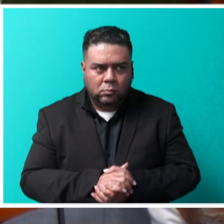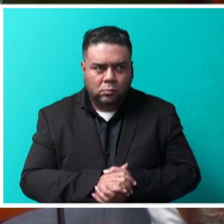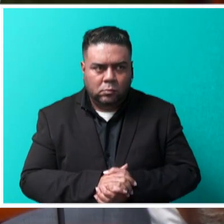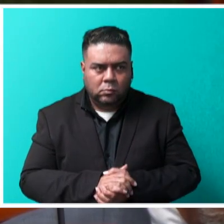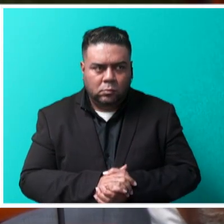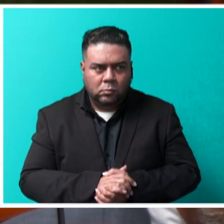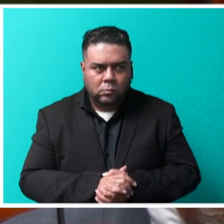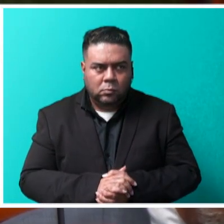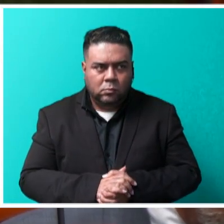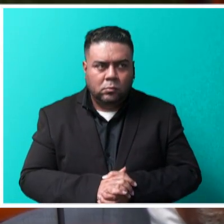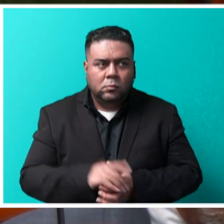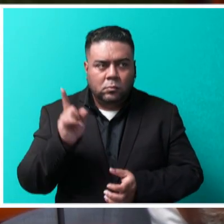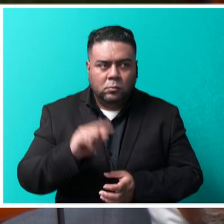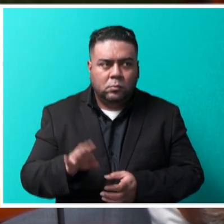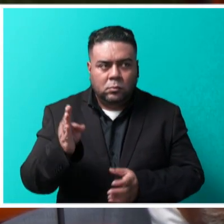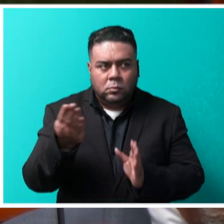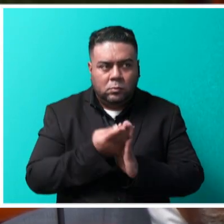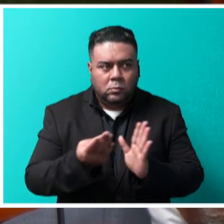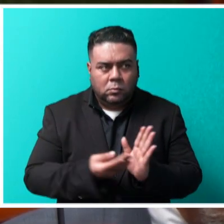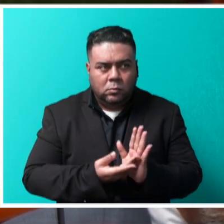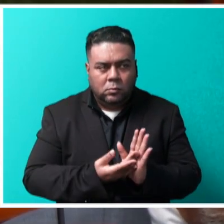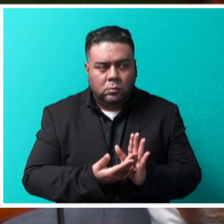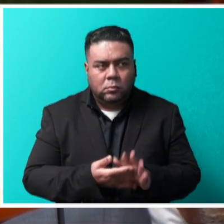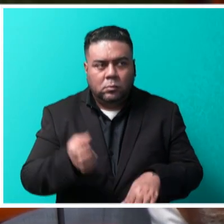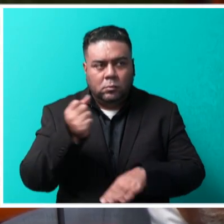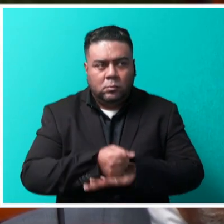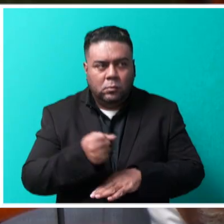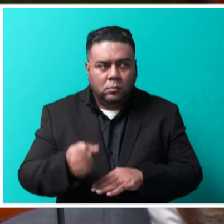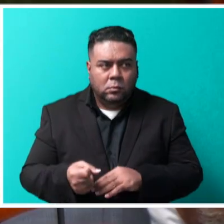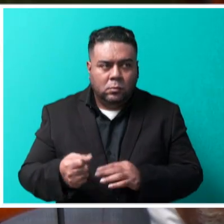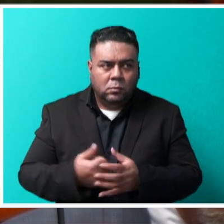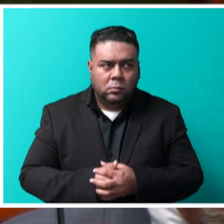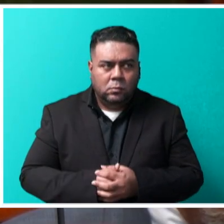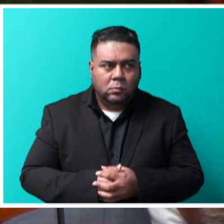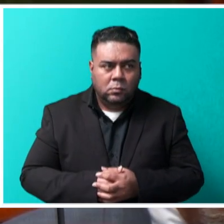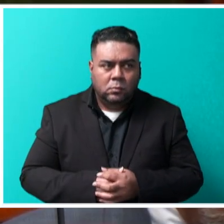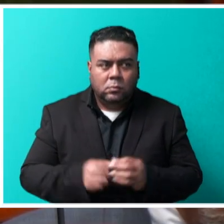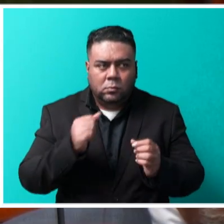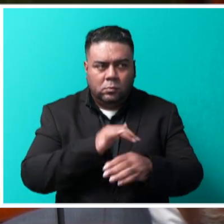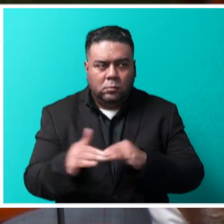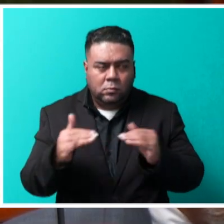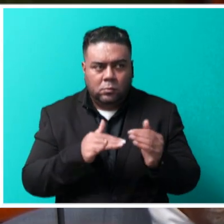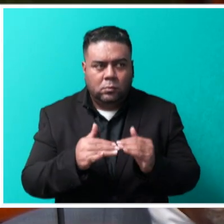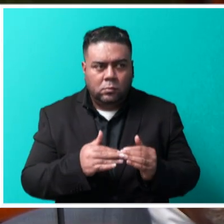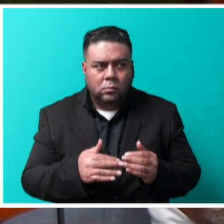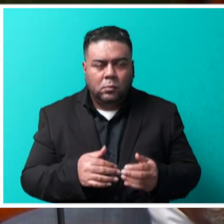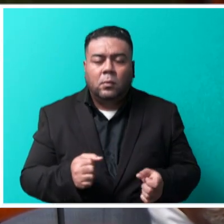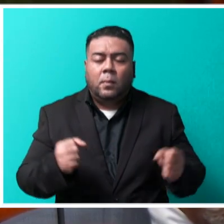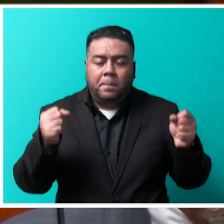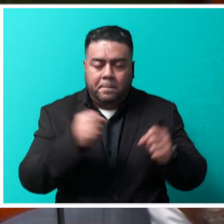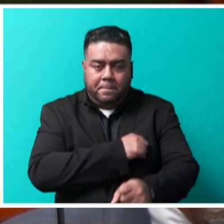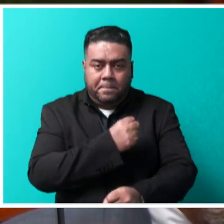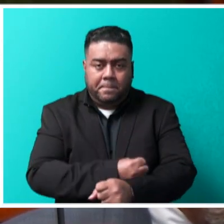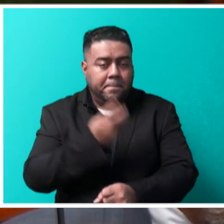Mr. Speaker, this budget further reinforces government's commitment to advancing gender equality and empowering women and girls